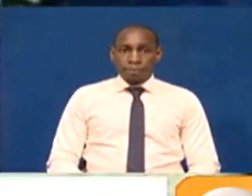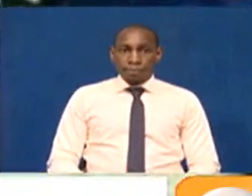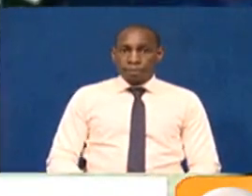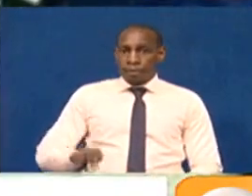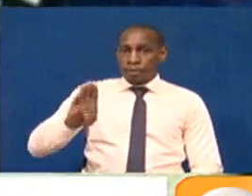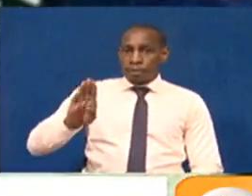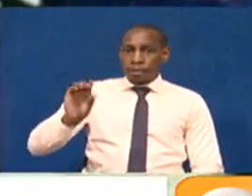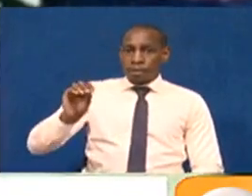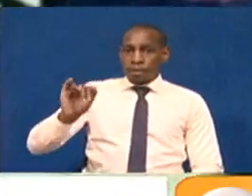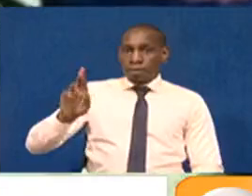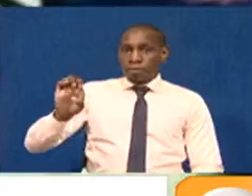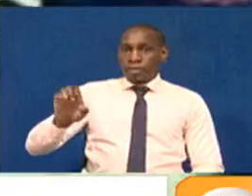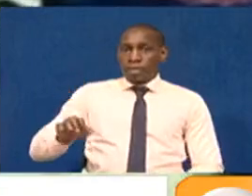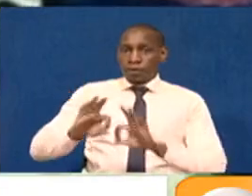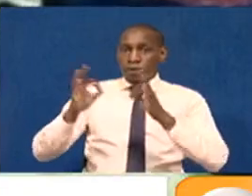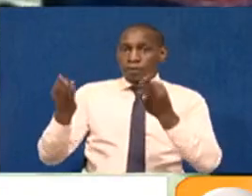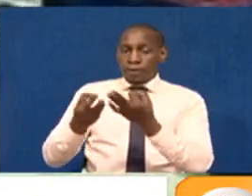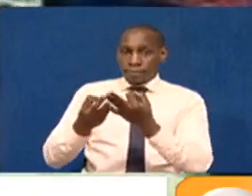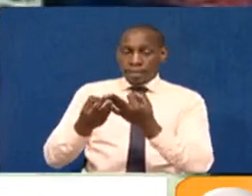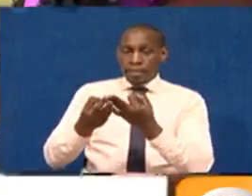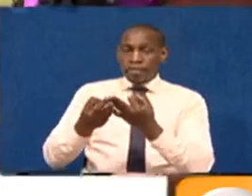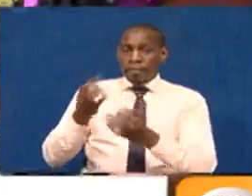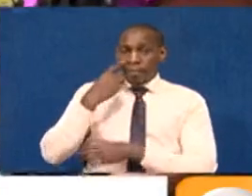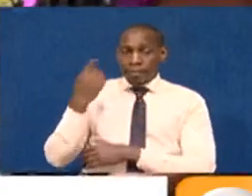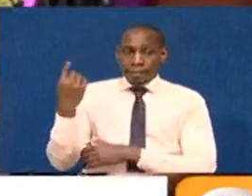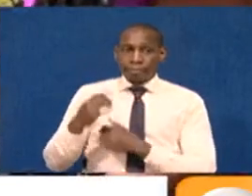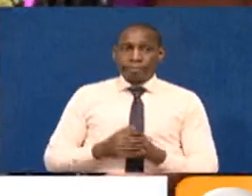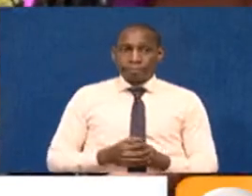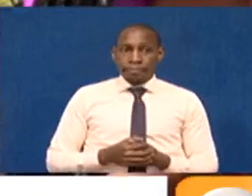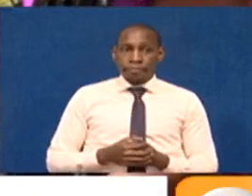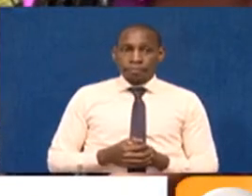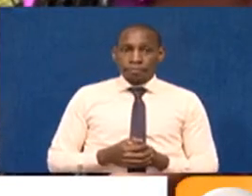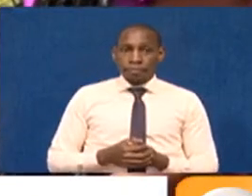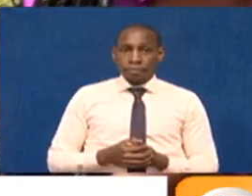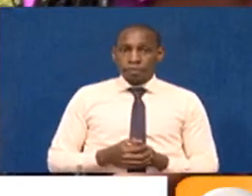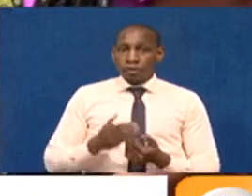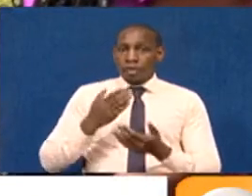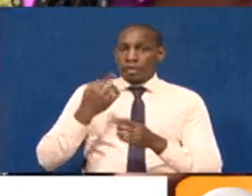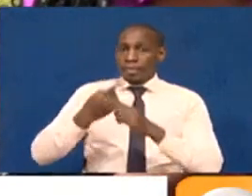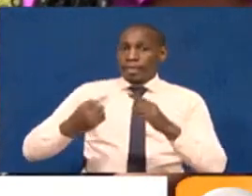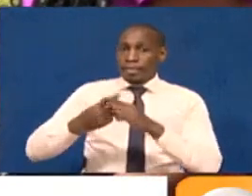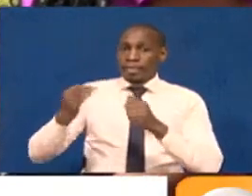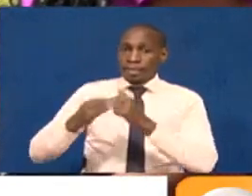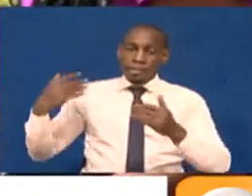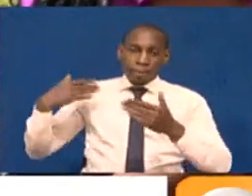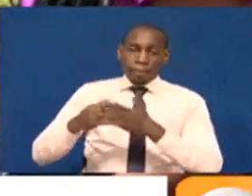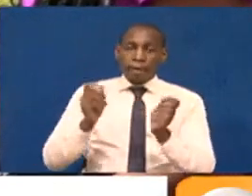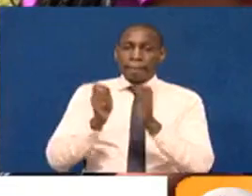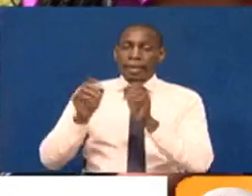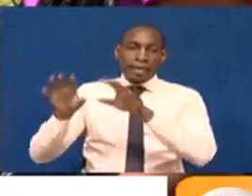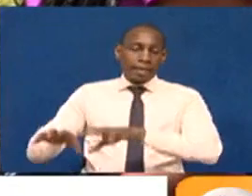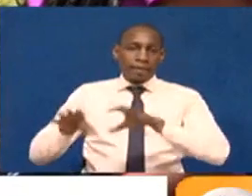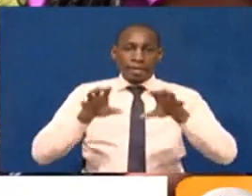Bogonko Bosire's family in Mungedho, Kuresoi North. It has been 8 years of pain and anguish for